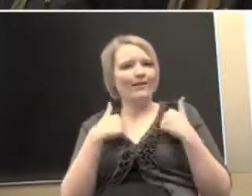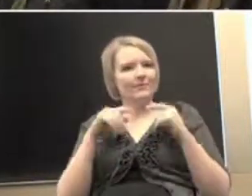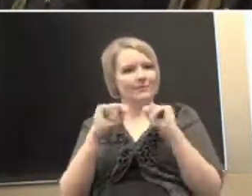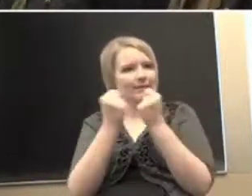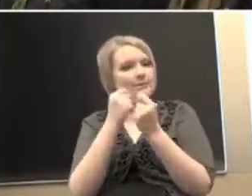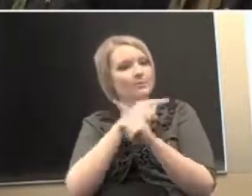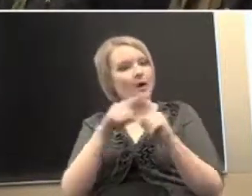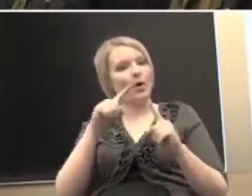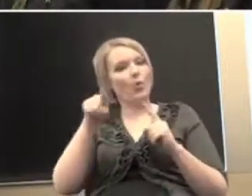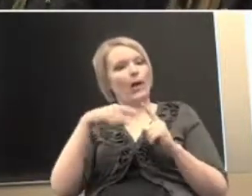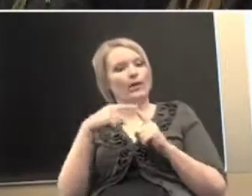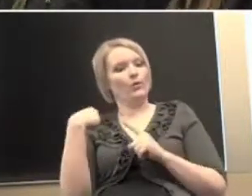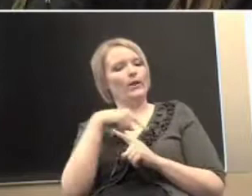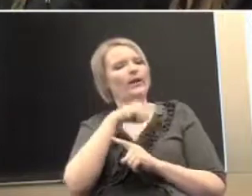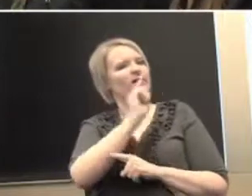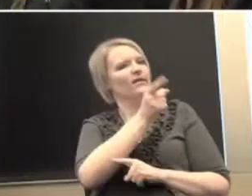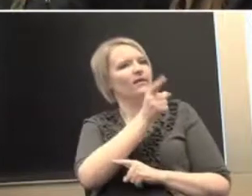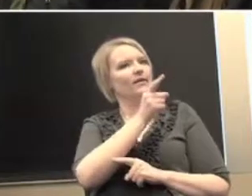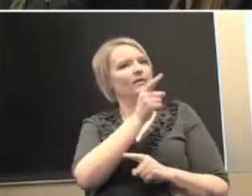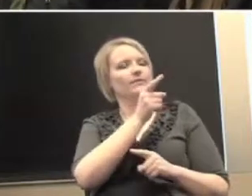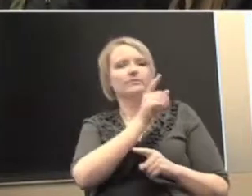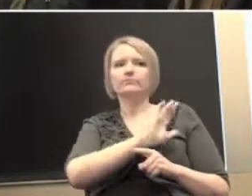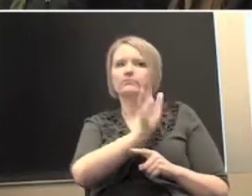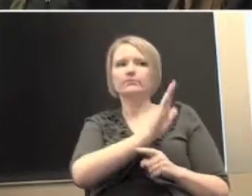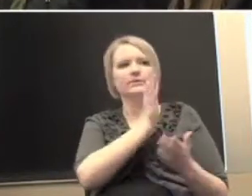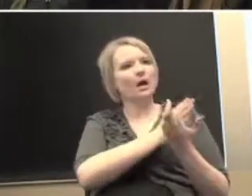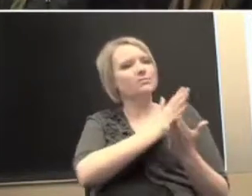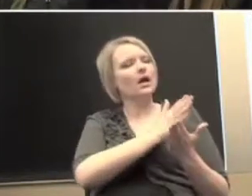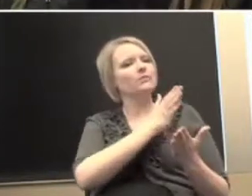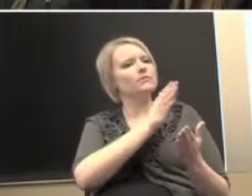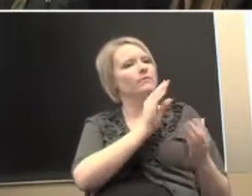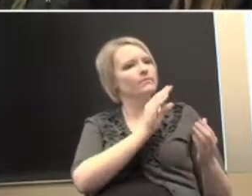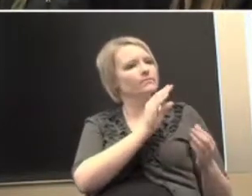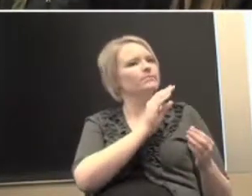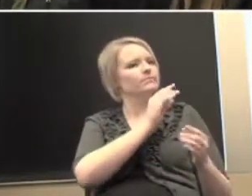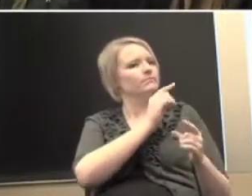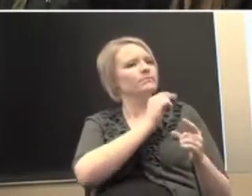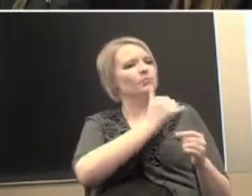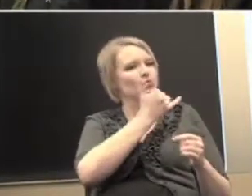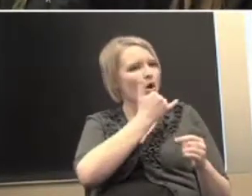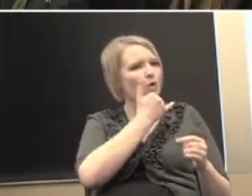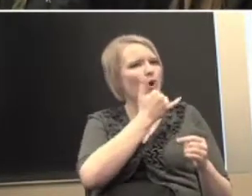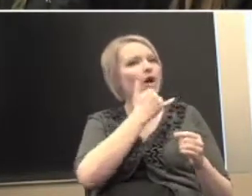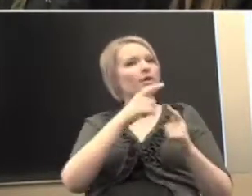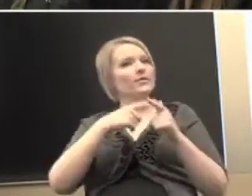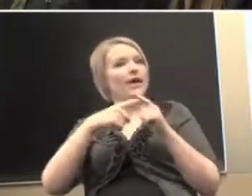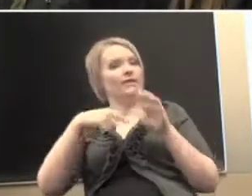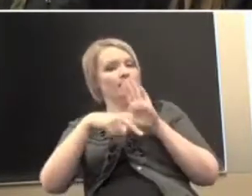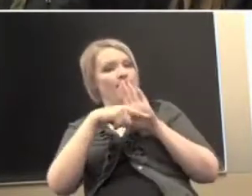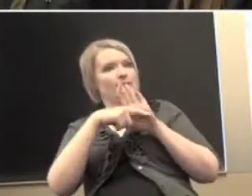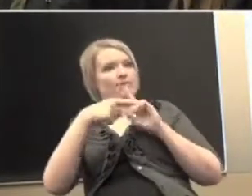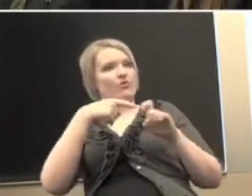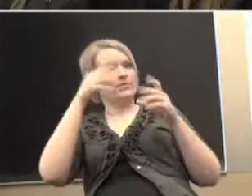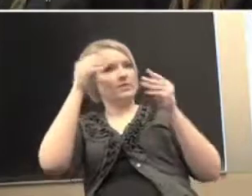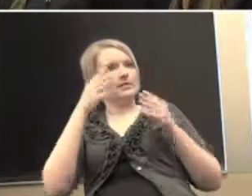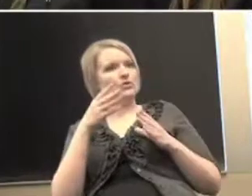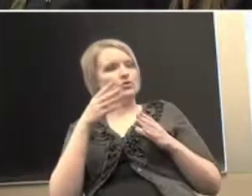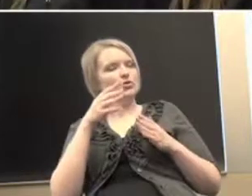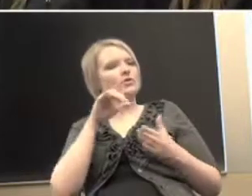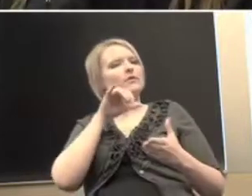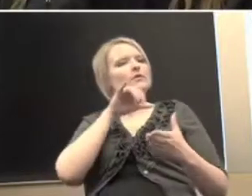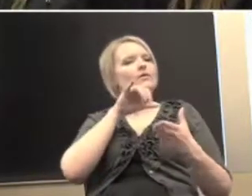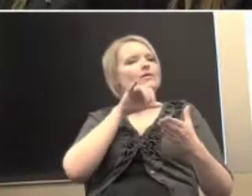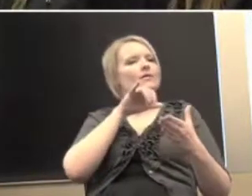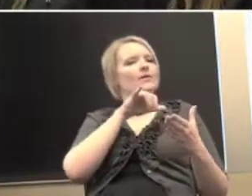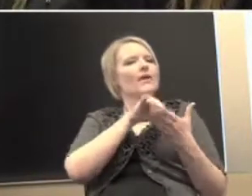getting corrected for your teasing, you're doing this, then that negativity comes out of the teacher. It probably becomes a